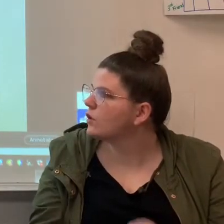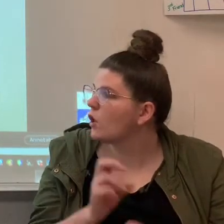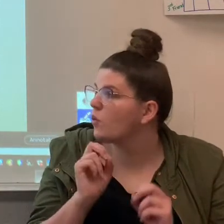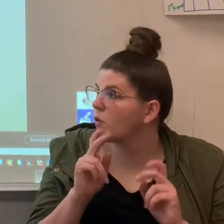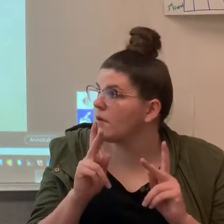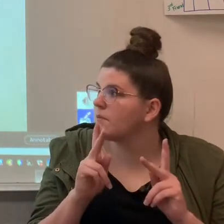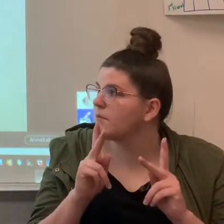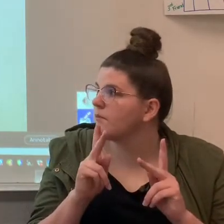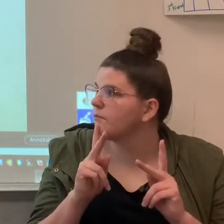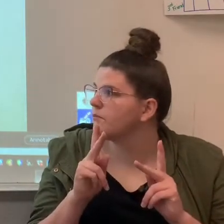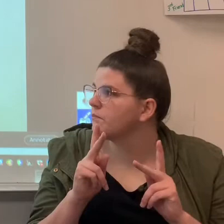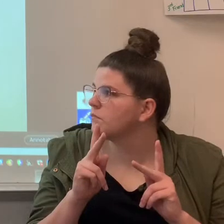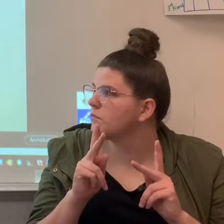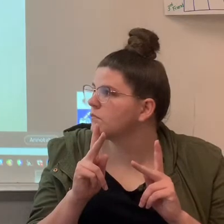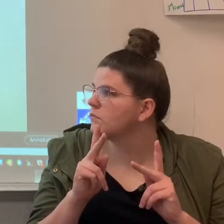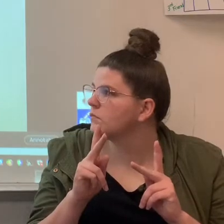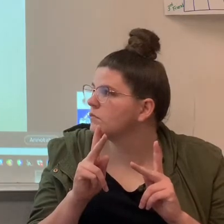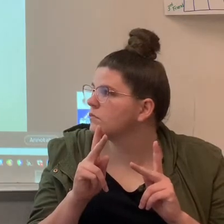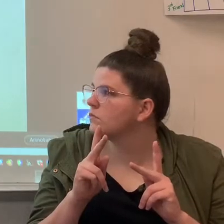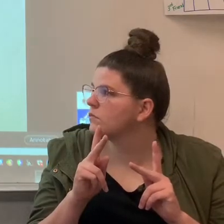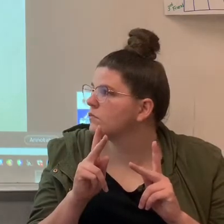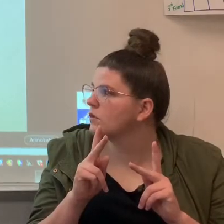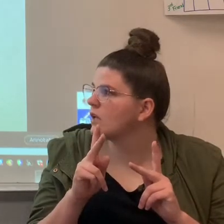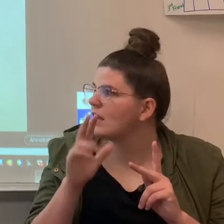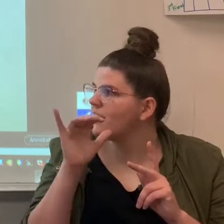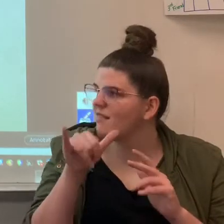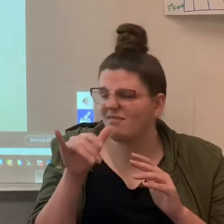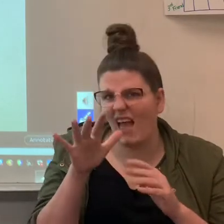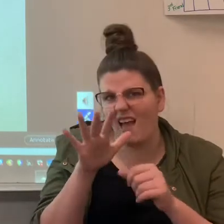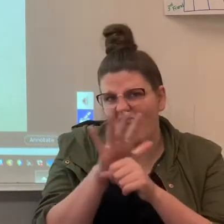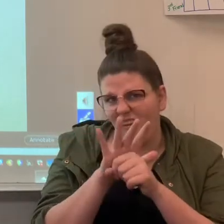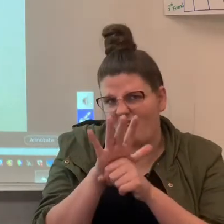Okay, so right here, this little section,